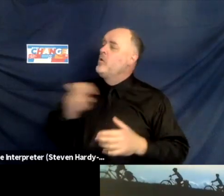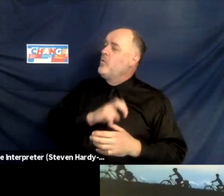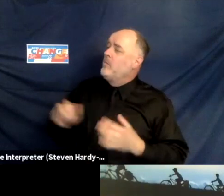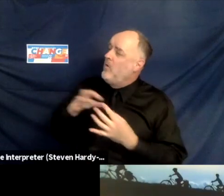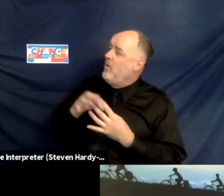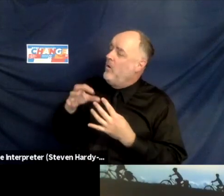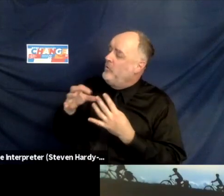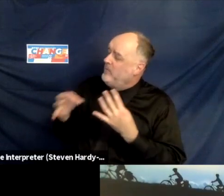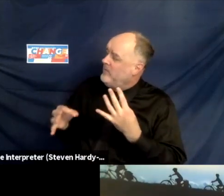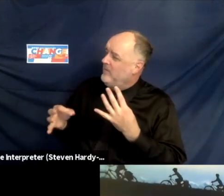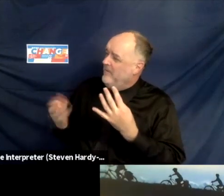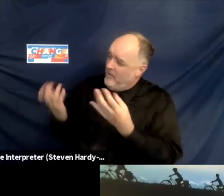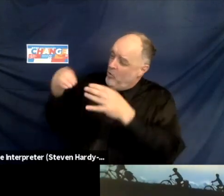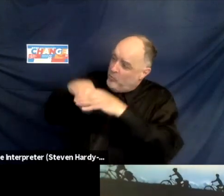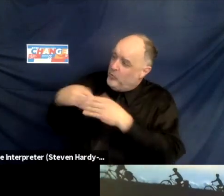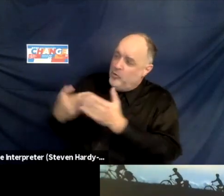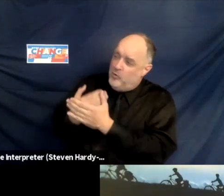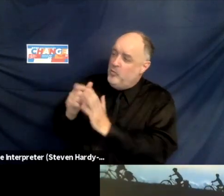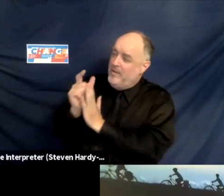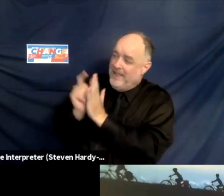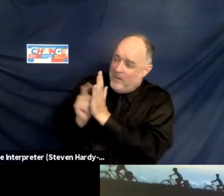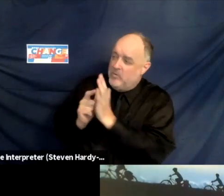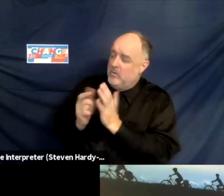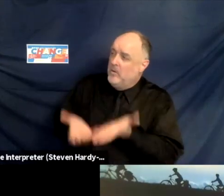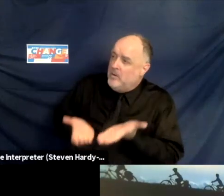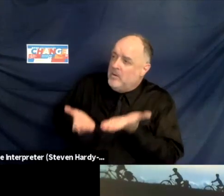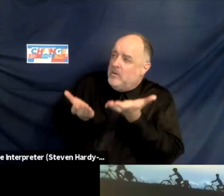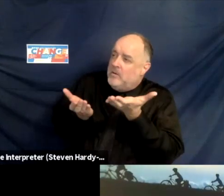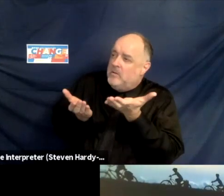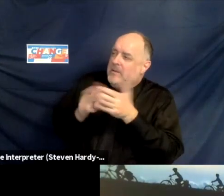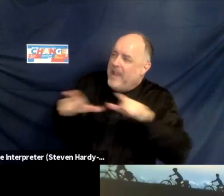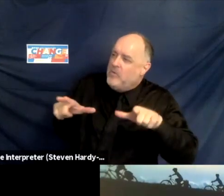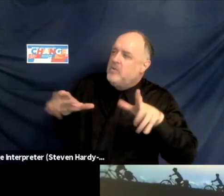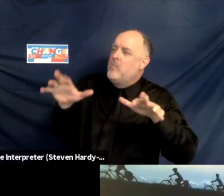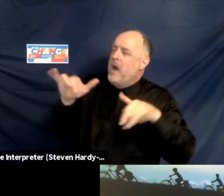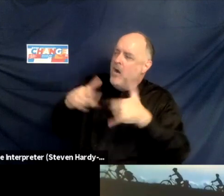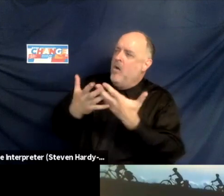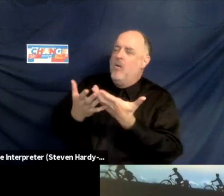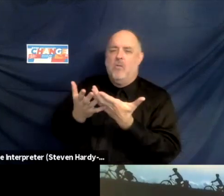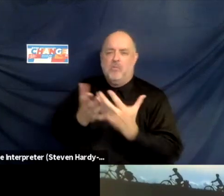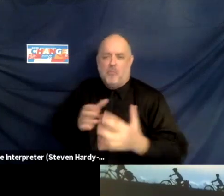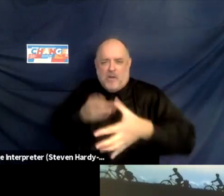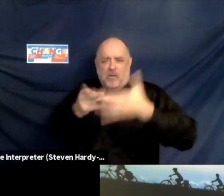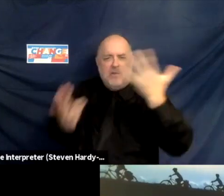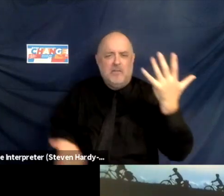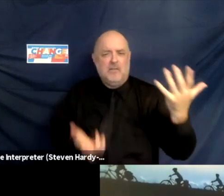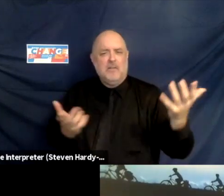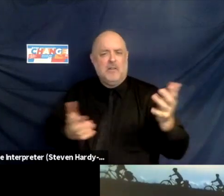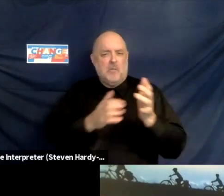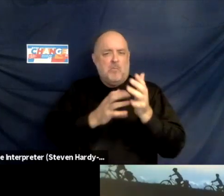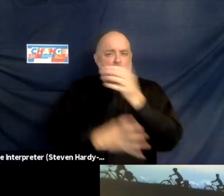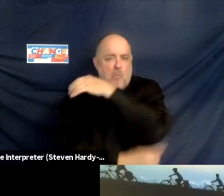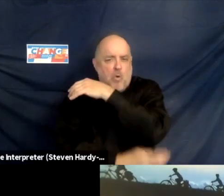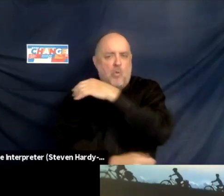to prioritize high need areas like low income and transit dependent communities in the application process.